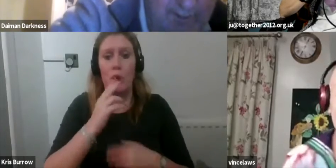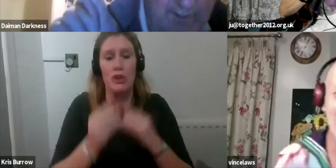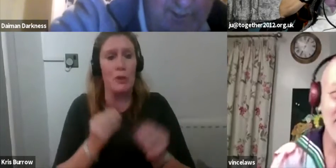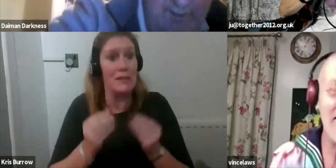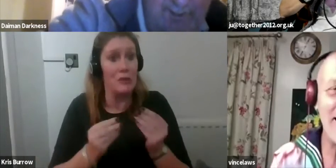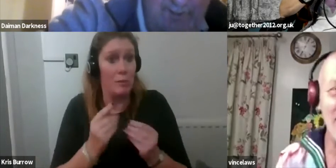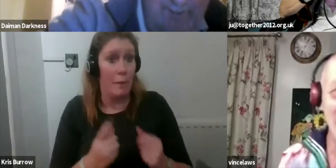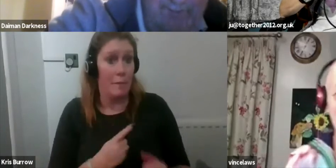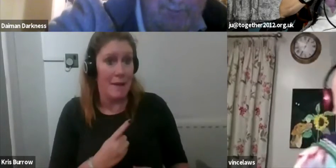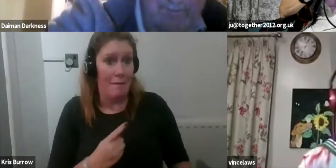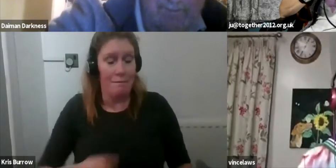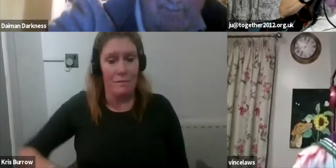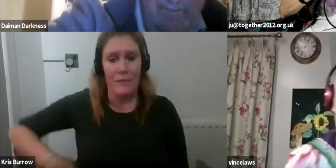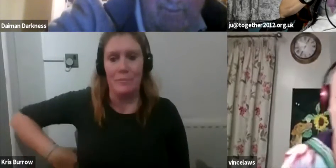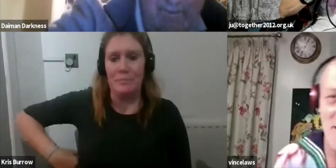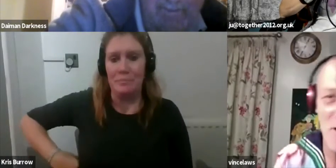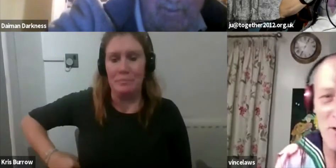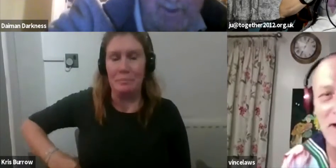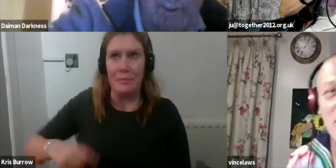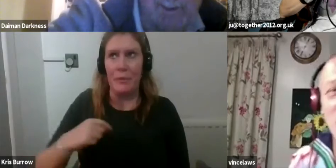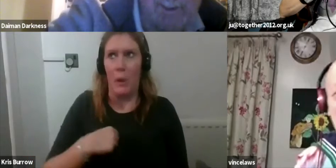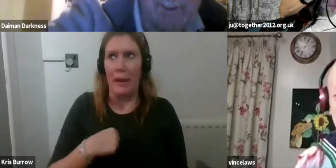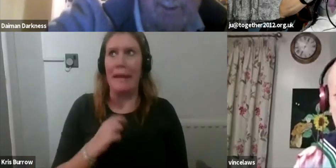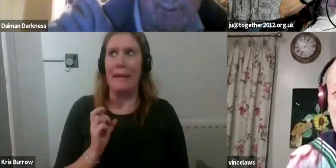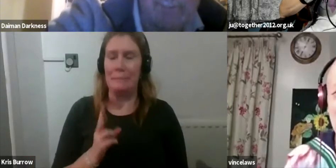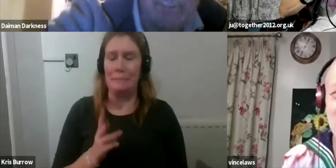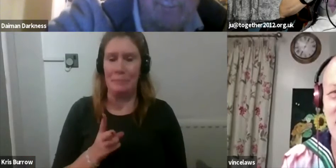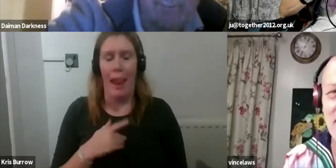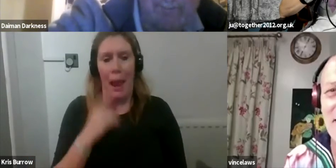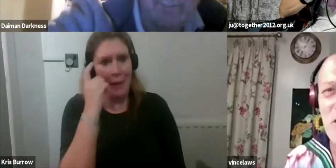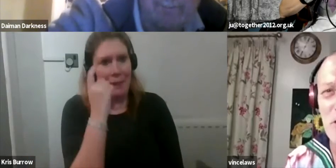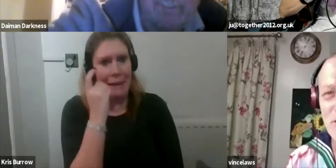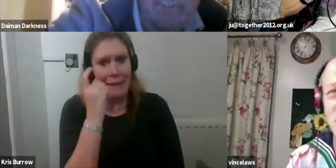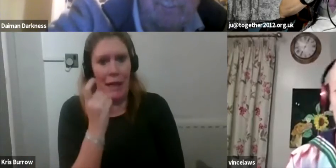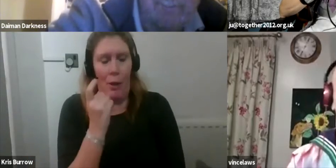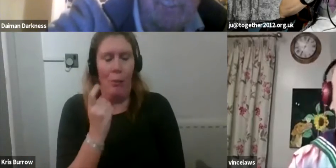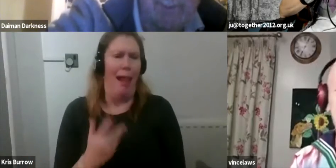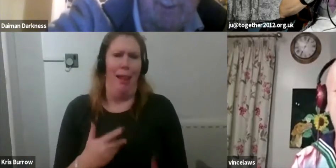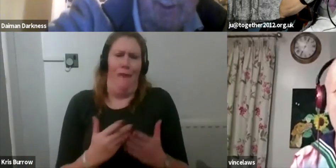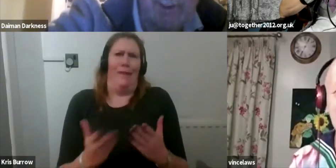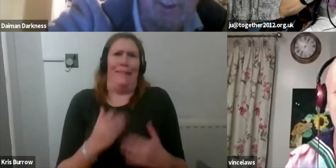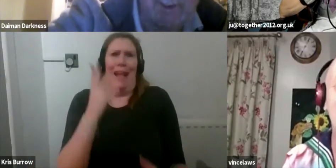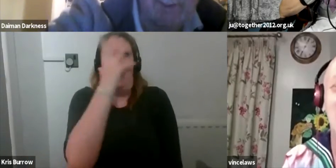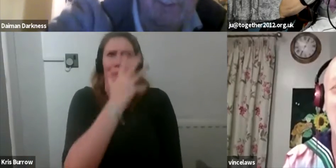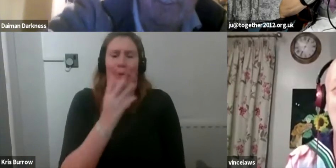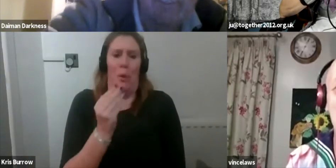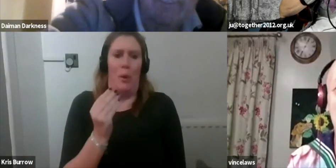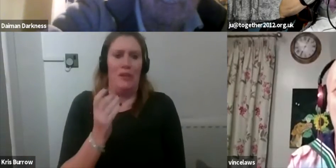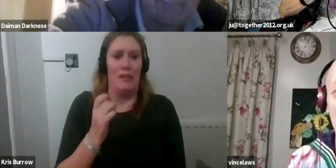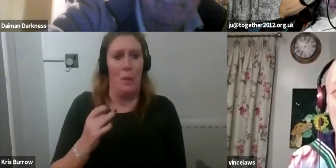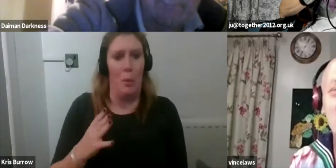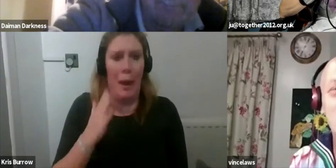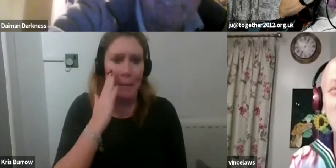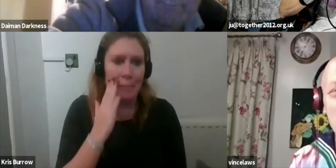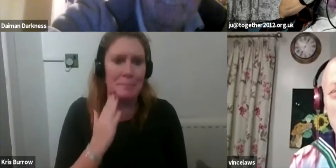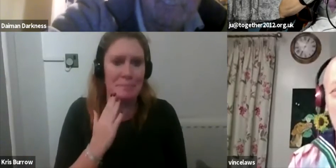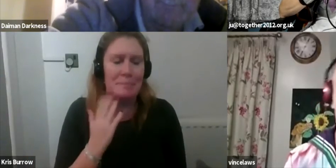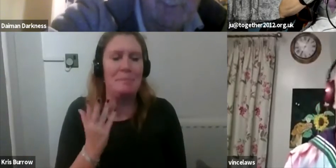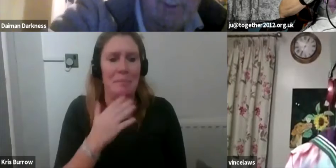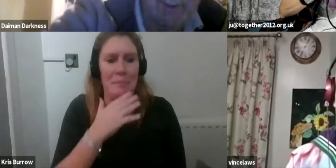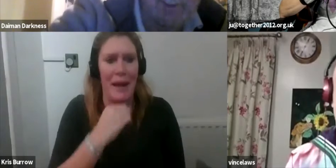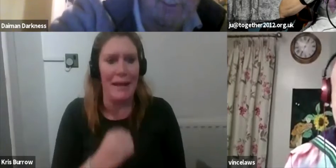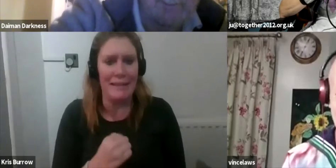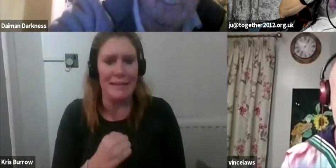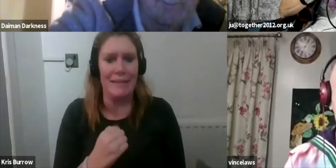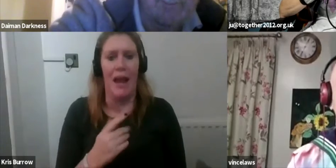that. Let me think. Okay, well, I'm absolutely stunningly gorgeous white man. I'm 21 going